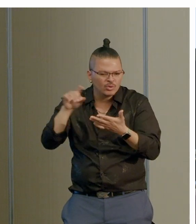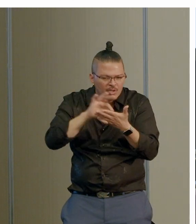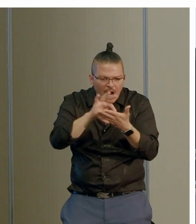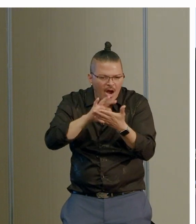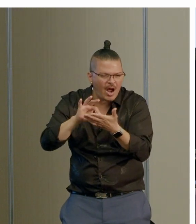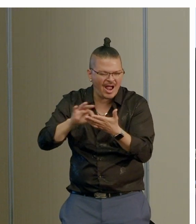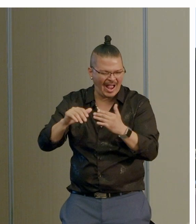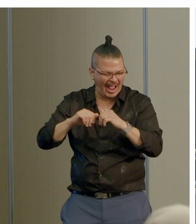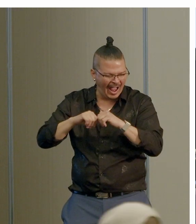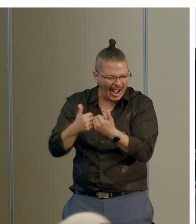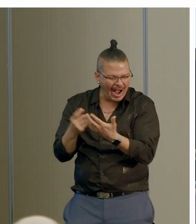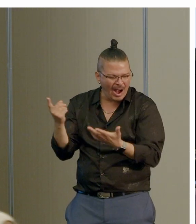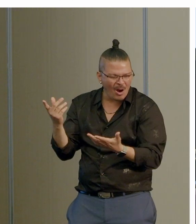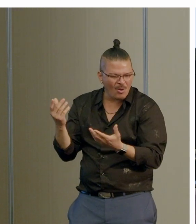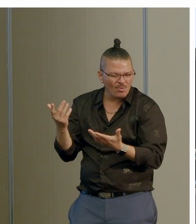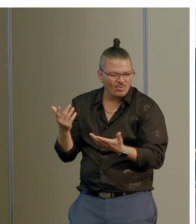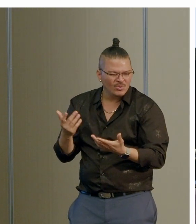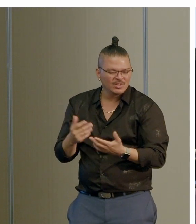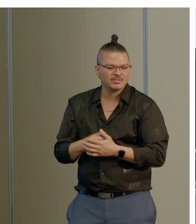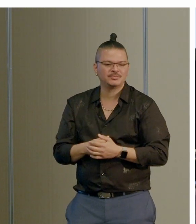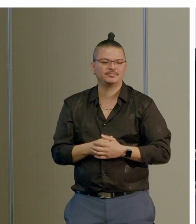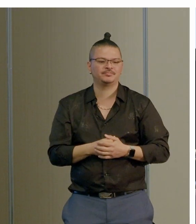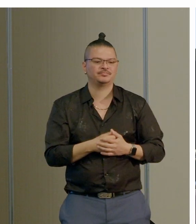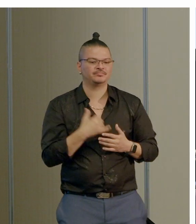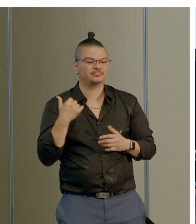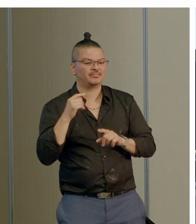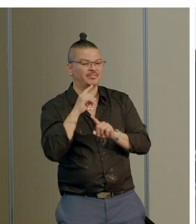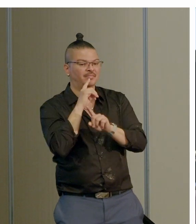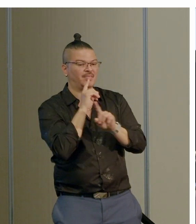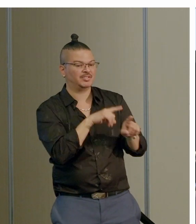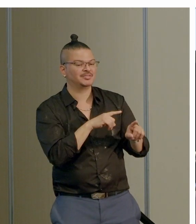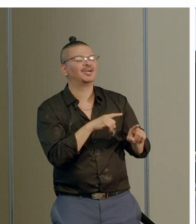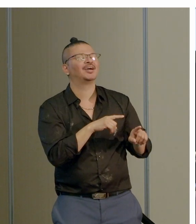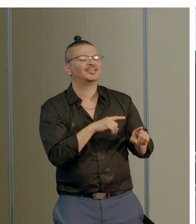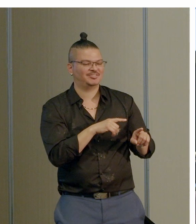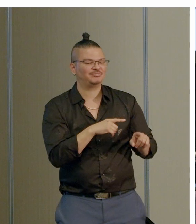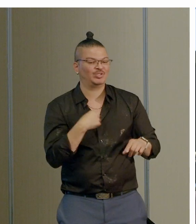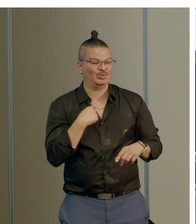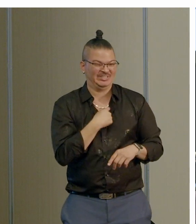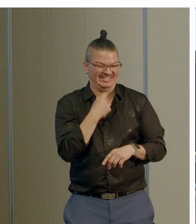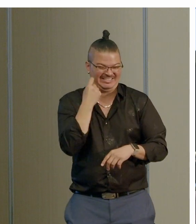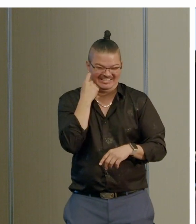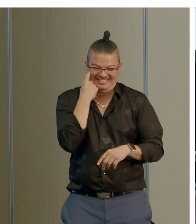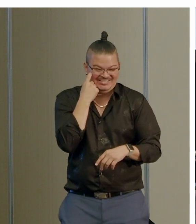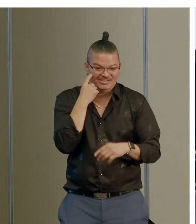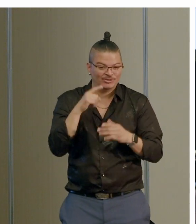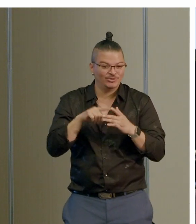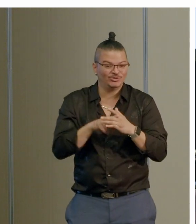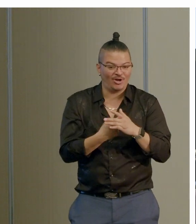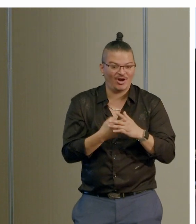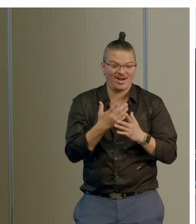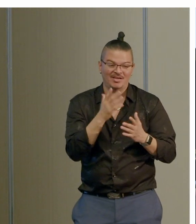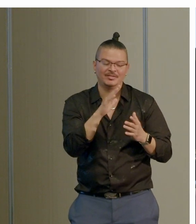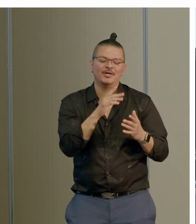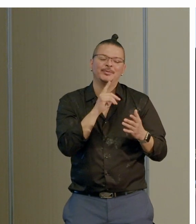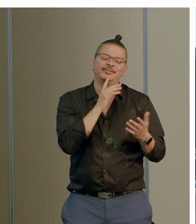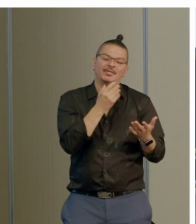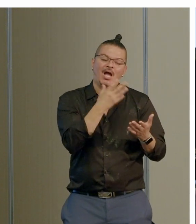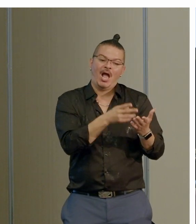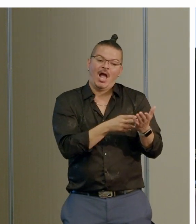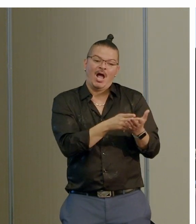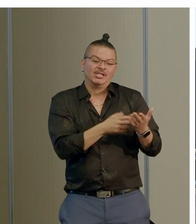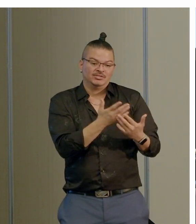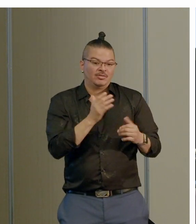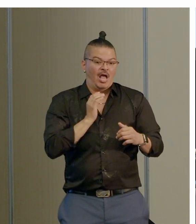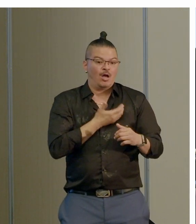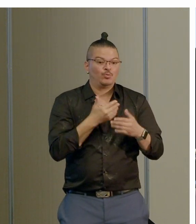just starting down this path. I will share with you, when I say the stars have aligned, they really aligned. Our previous governor, before